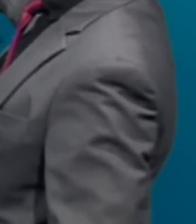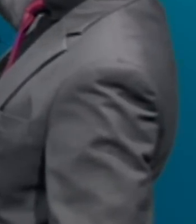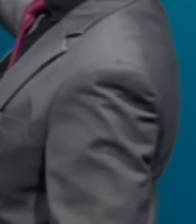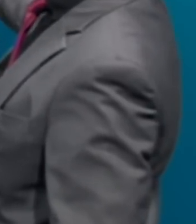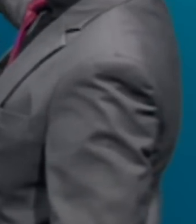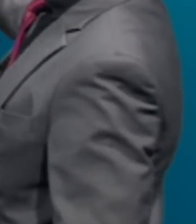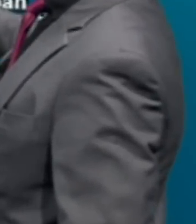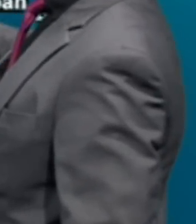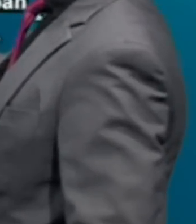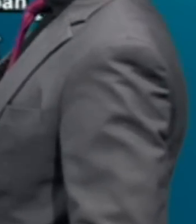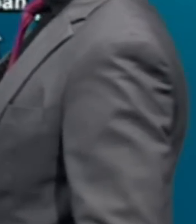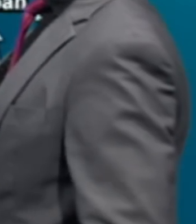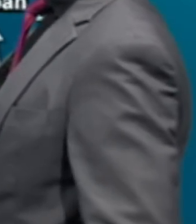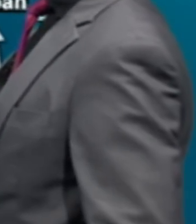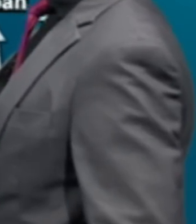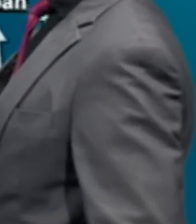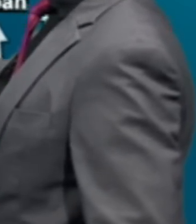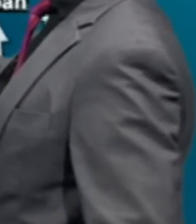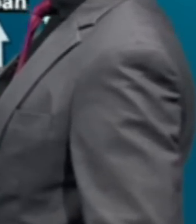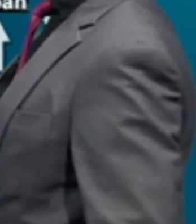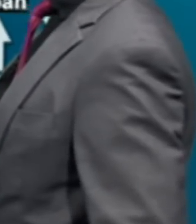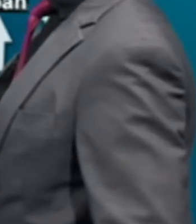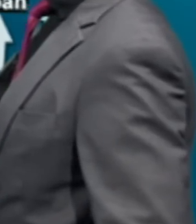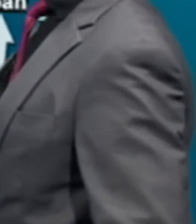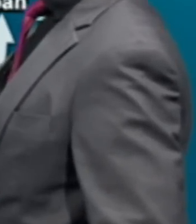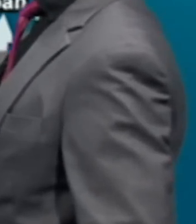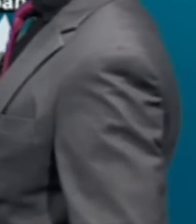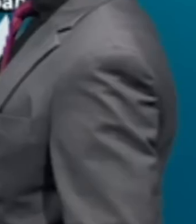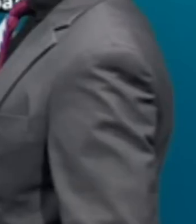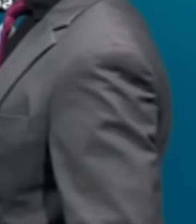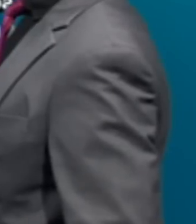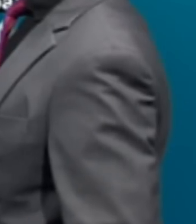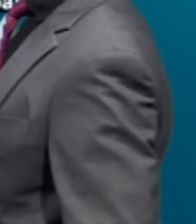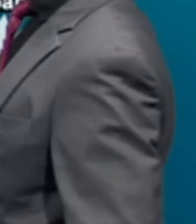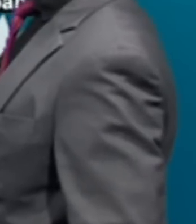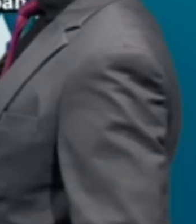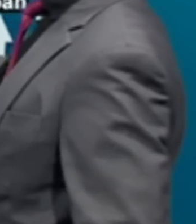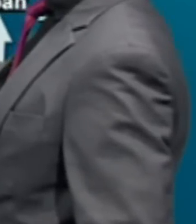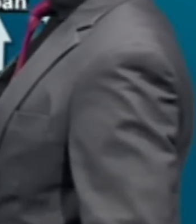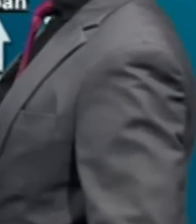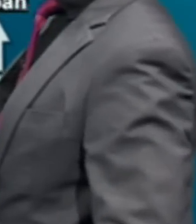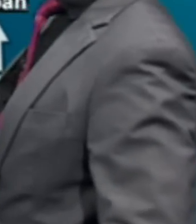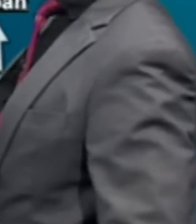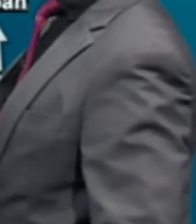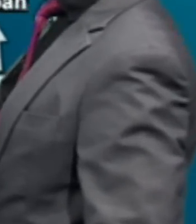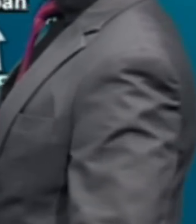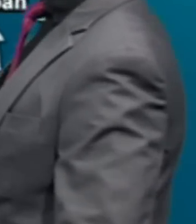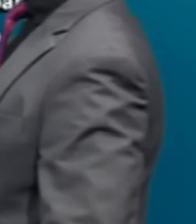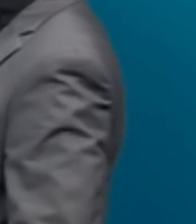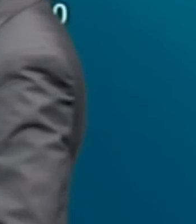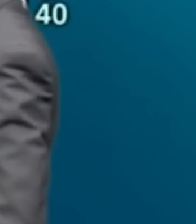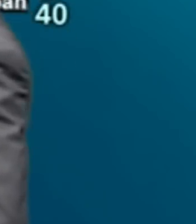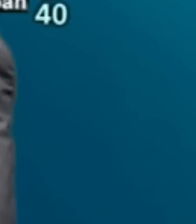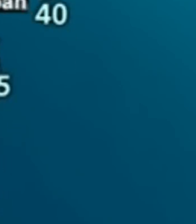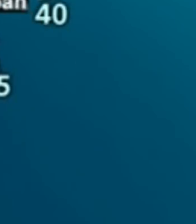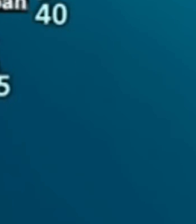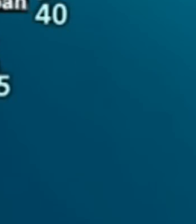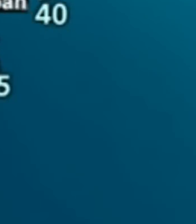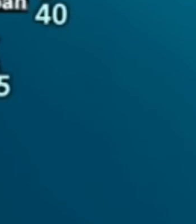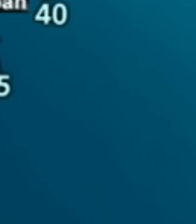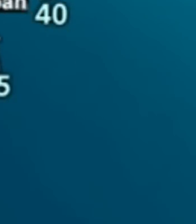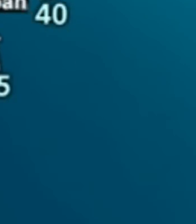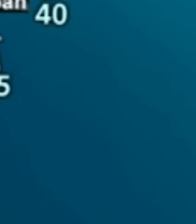tše 60 gomme dikgonagalo ke tše 60 re lwetše yona dikarolo tša gona ka kwagola Durban le dikarolo tša gona ka kwagola East London le dikarolo tša gona Eastern Cape gomme re